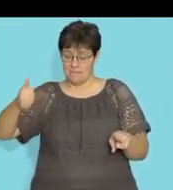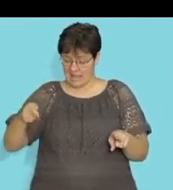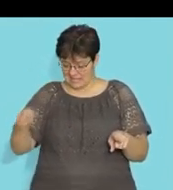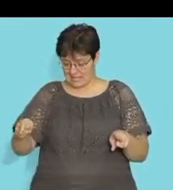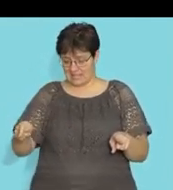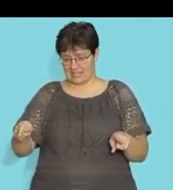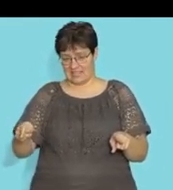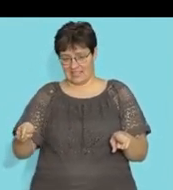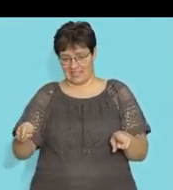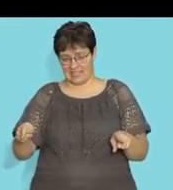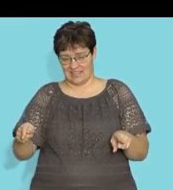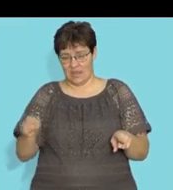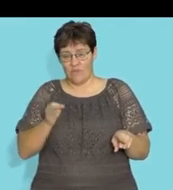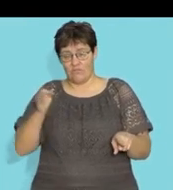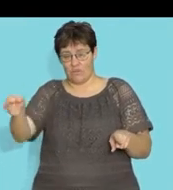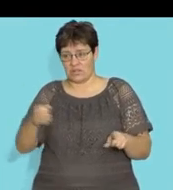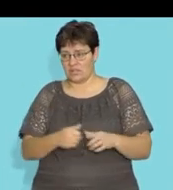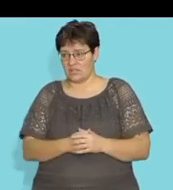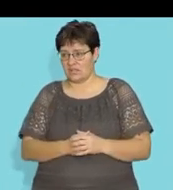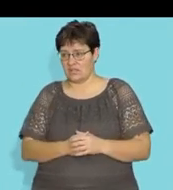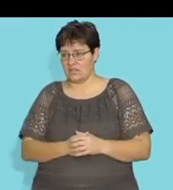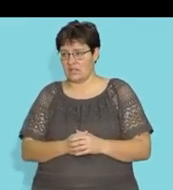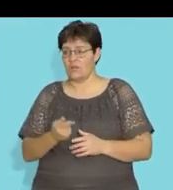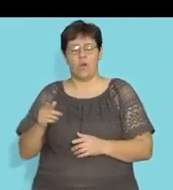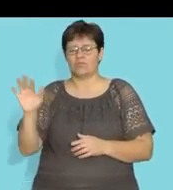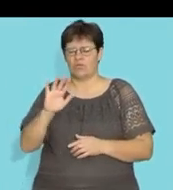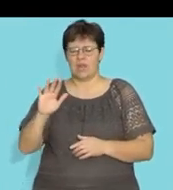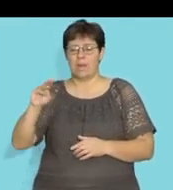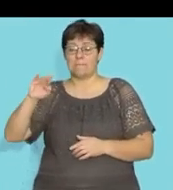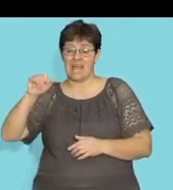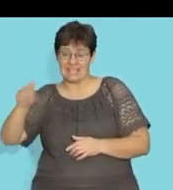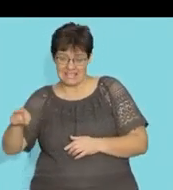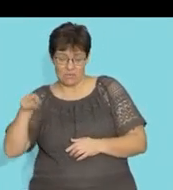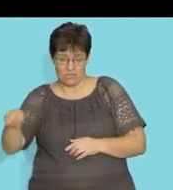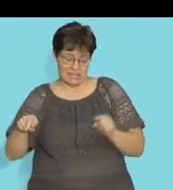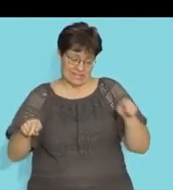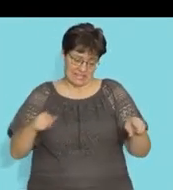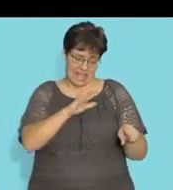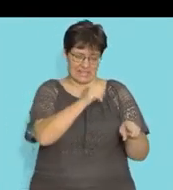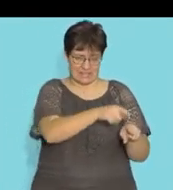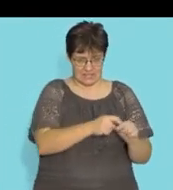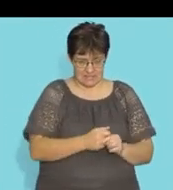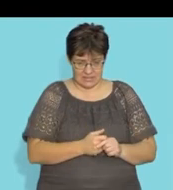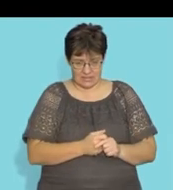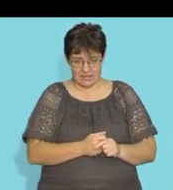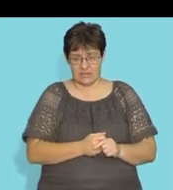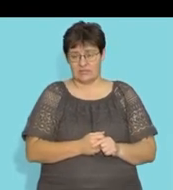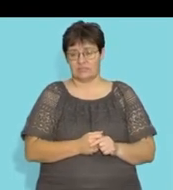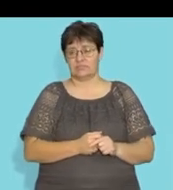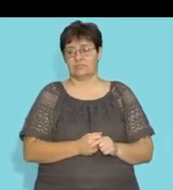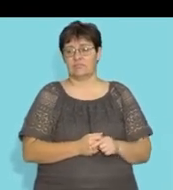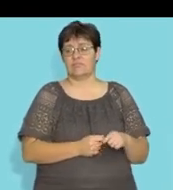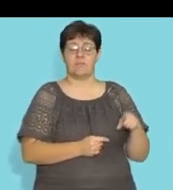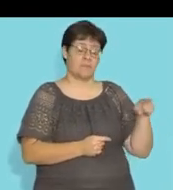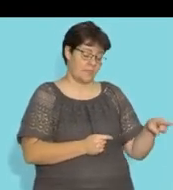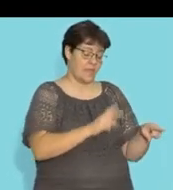base of the acid in the forward reaction. Sorry, the conjugate base of that acid. And what will